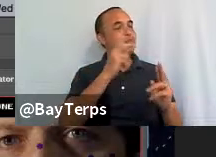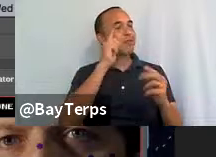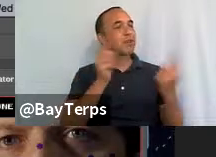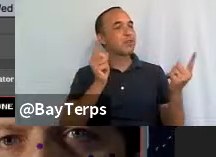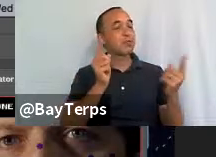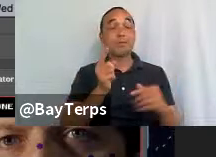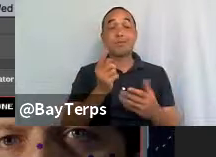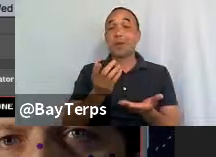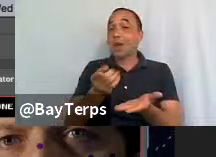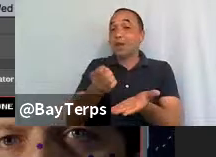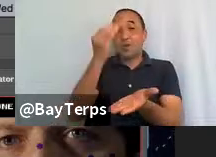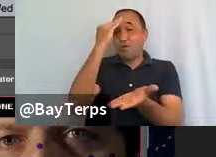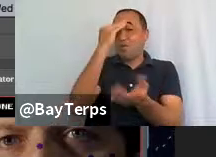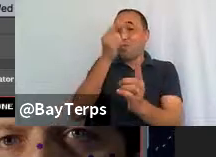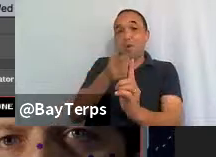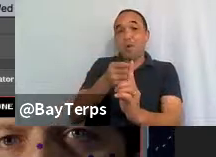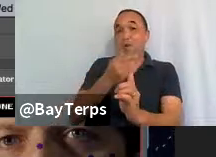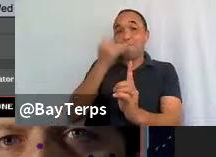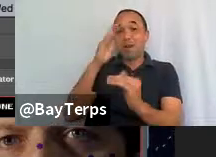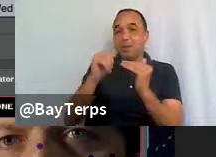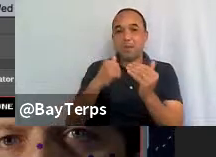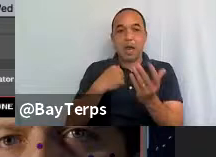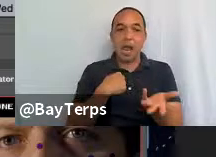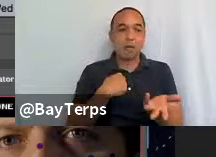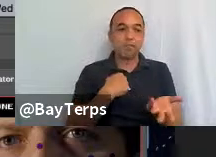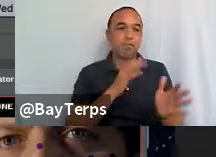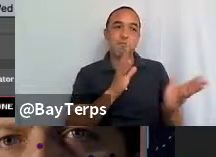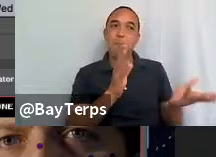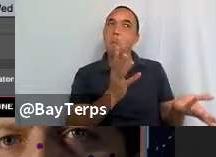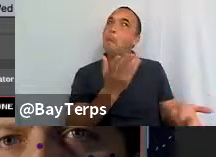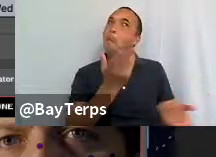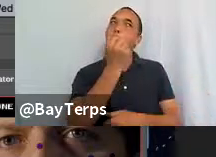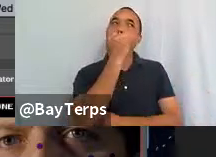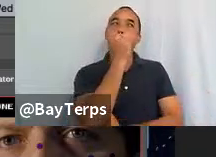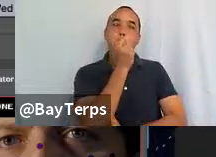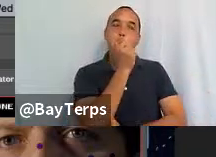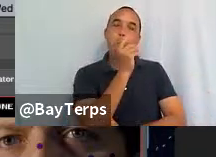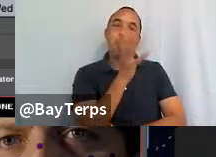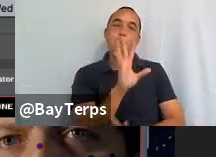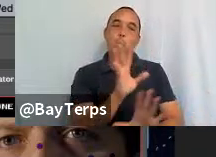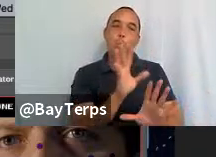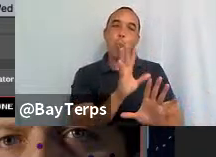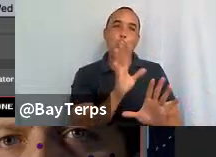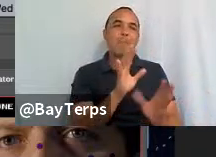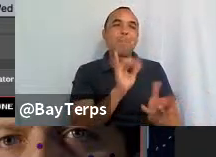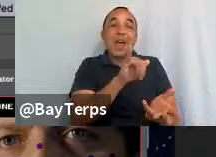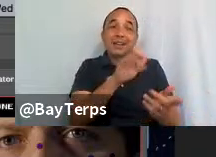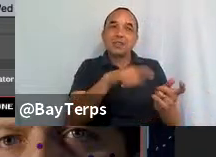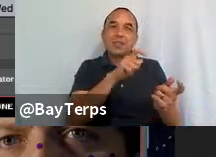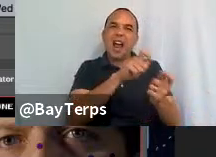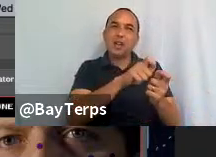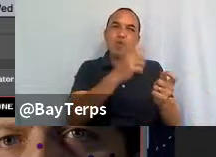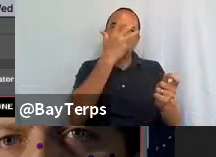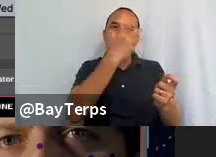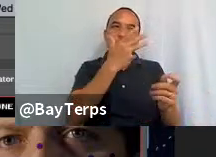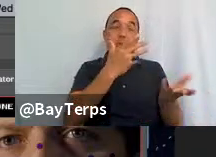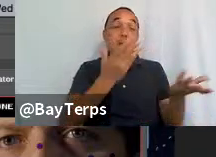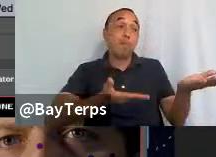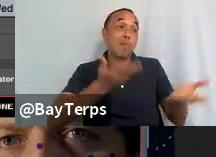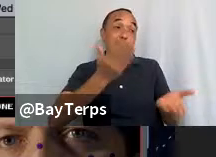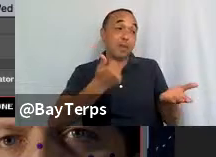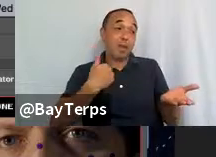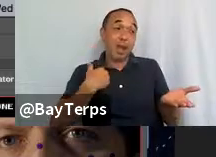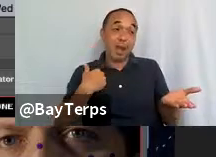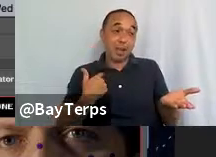him better than I do, so like. I would say this is pretty accurate. I mean, I don't know. Maybe he's had the